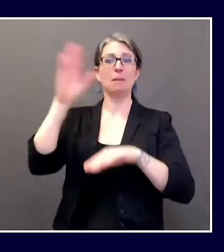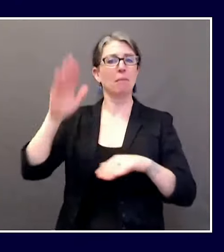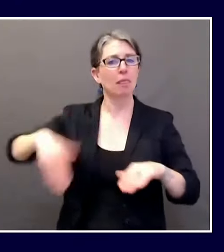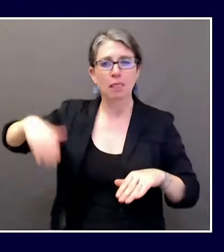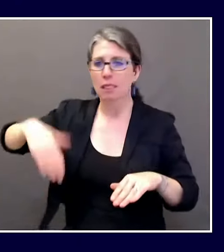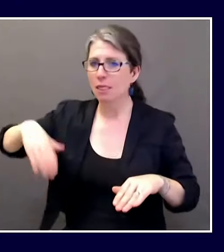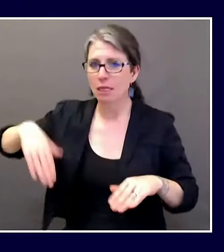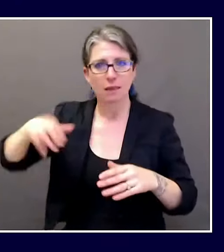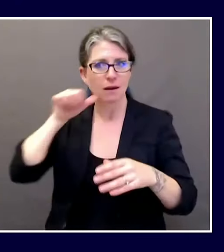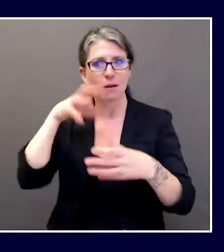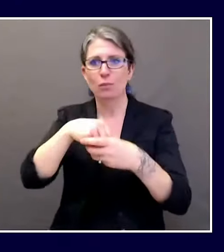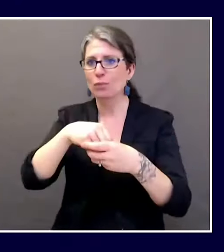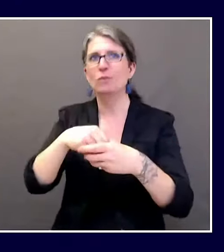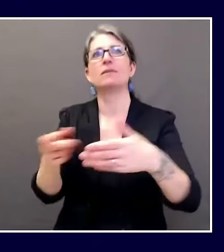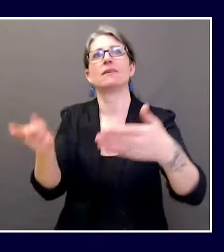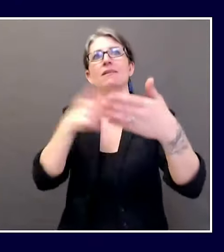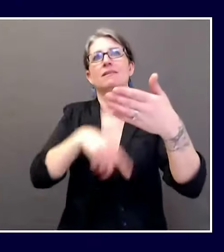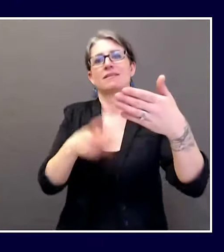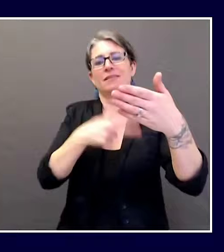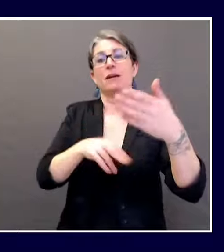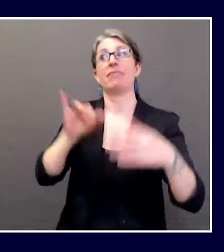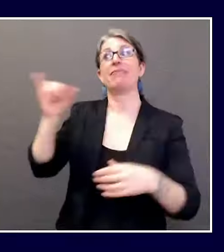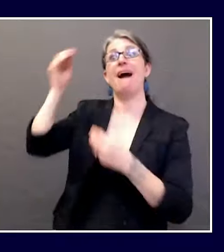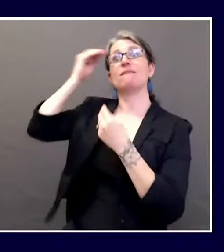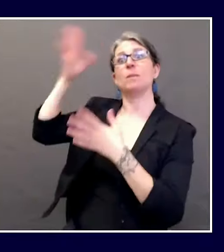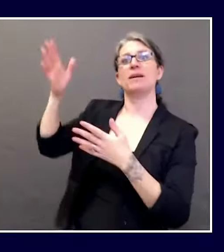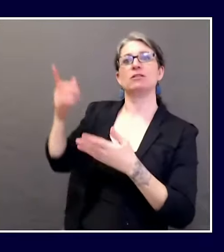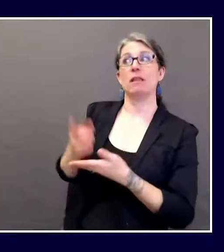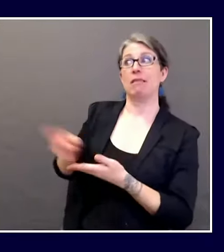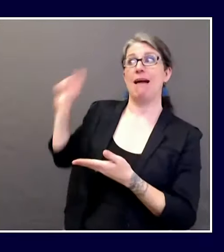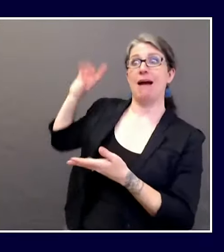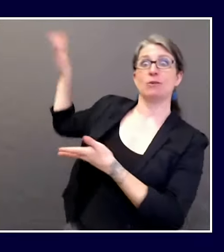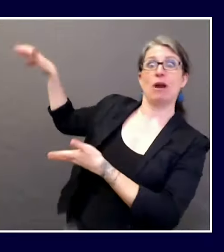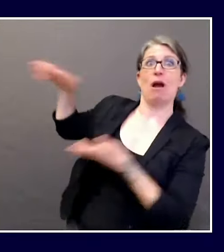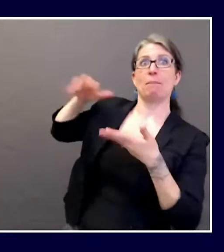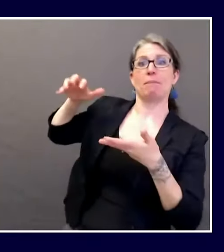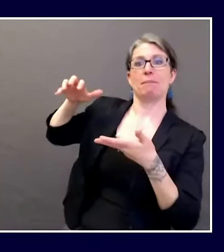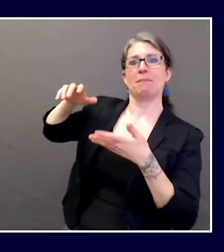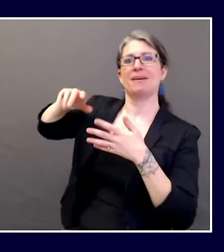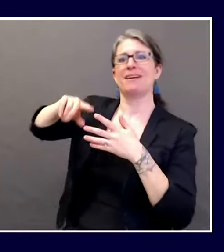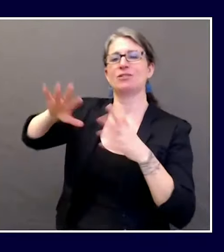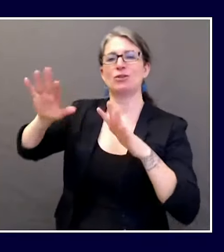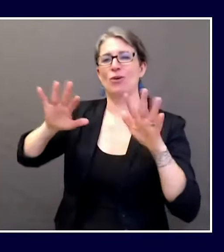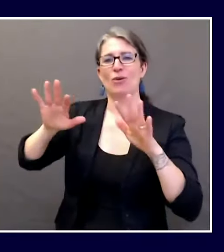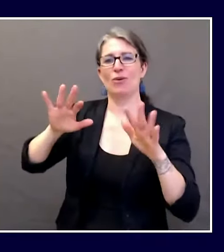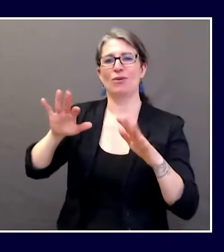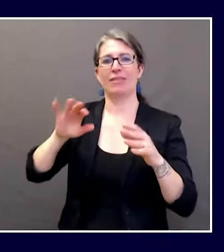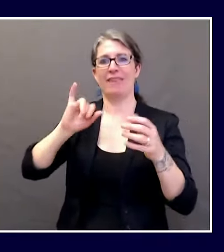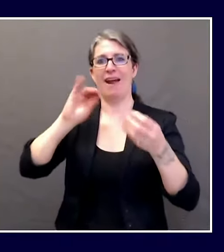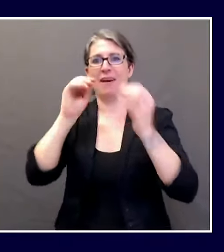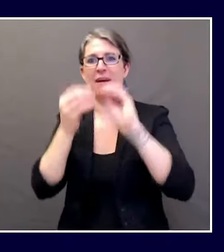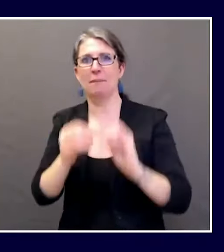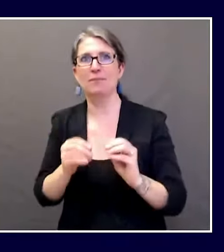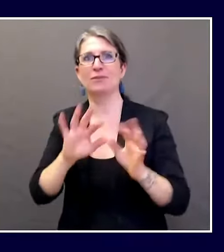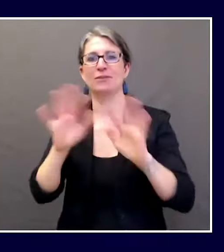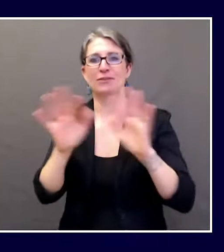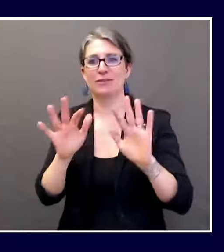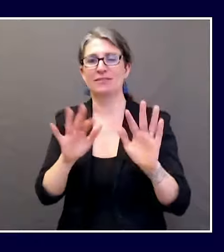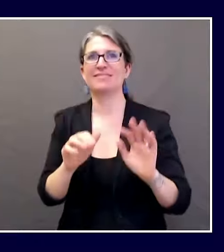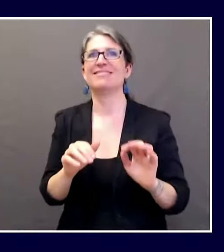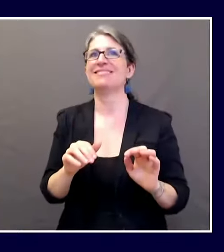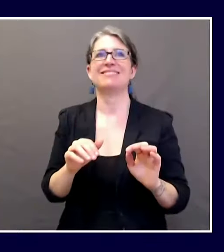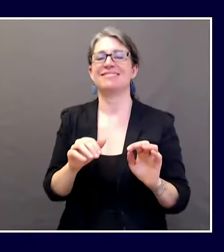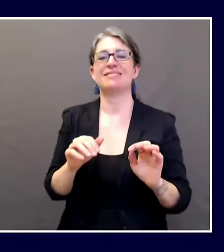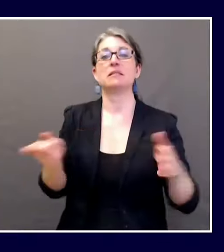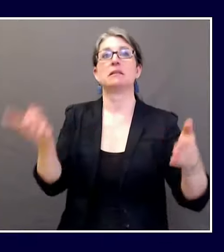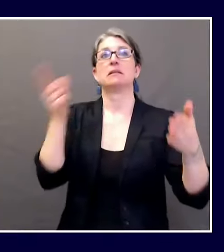placed our orders on Thursday morning by around 8 a.m. or so, and that was before we opened up eligibility. So that's